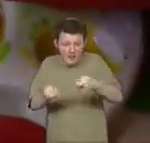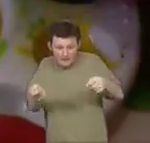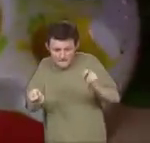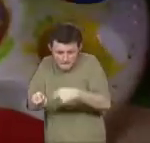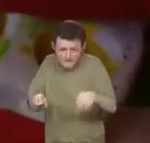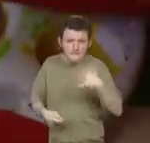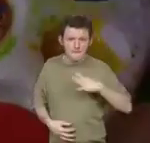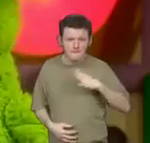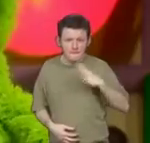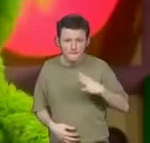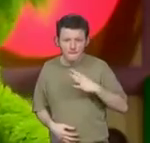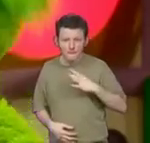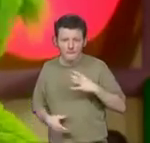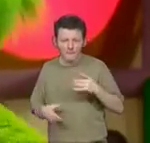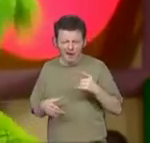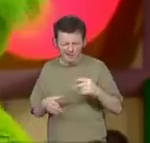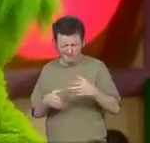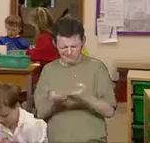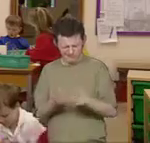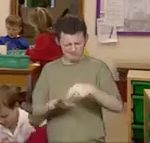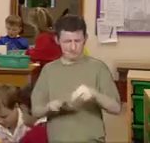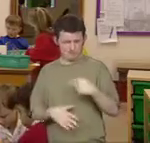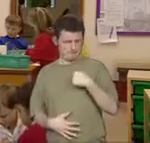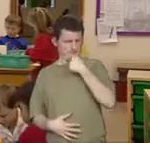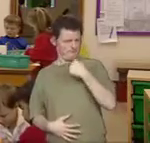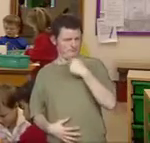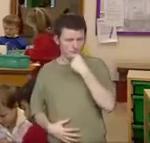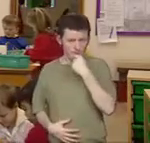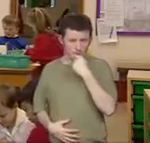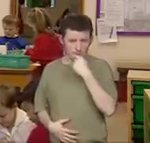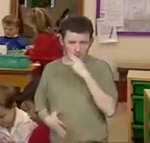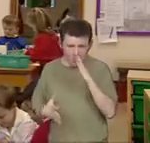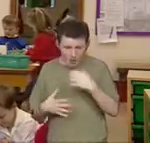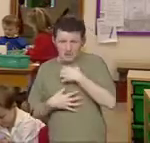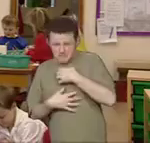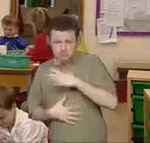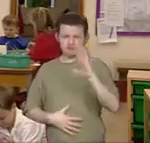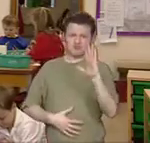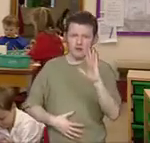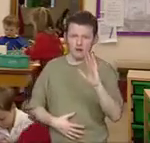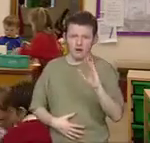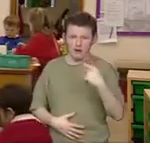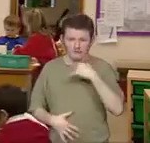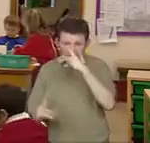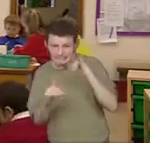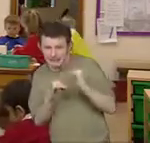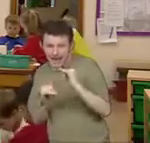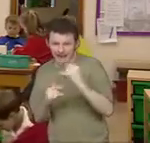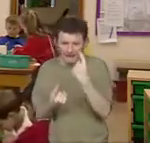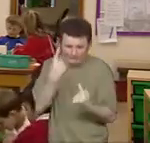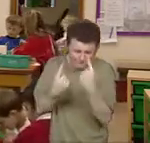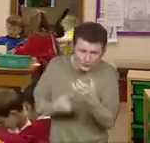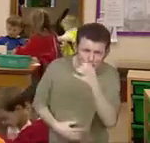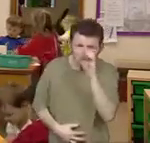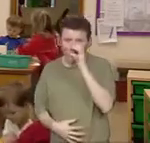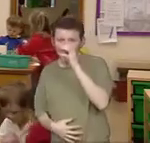what colour they get. Any hooby hicks yet, Roma? No, still no hooby hicks. So, my test shows